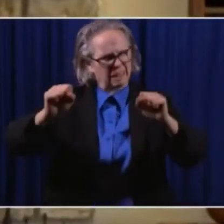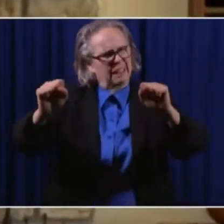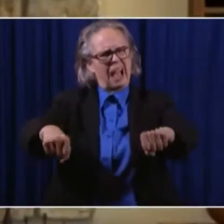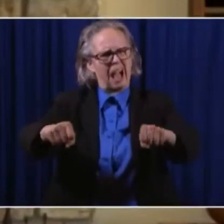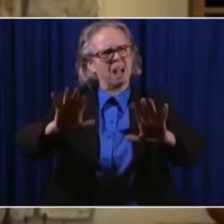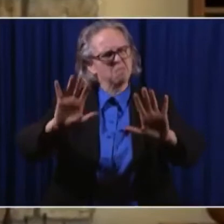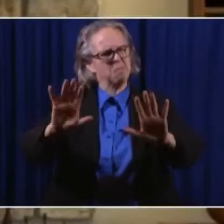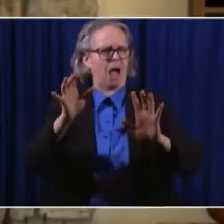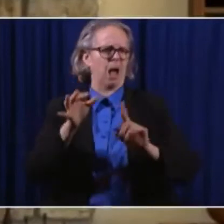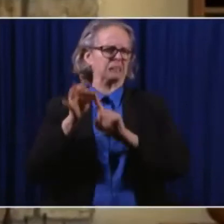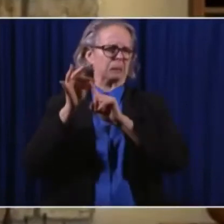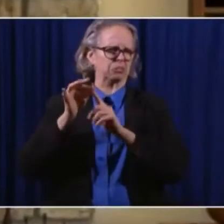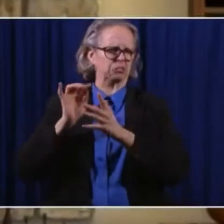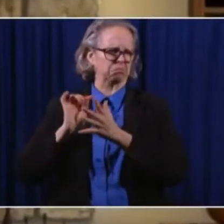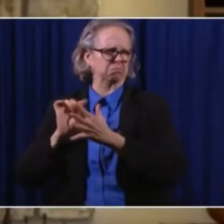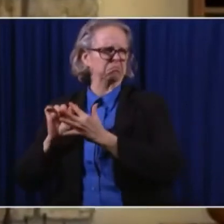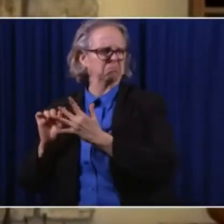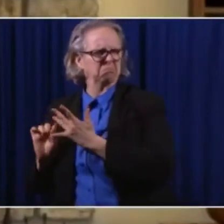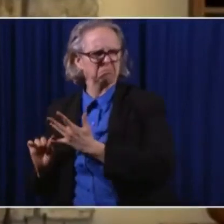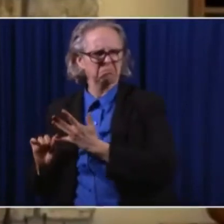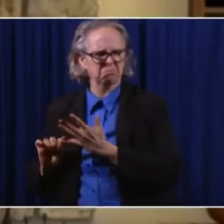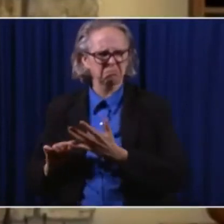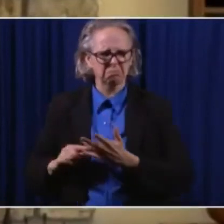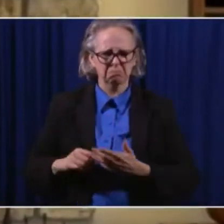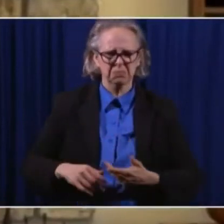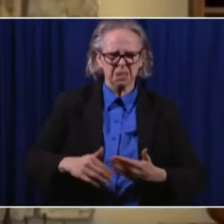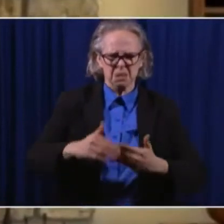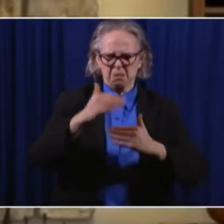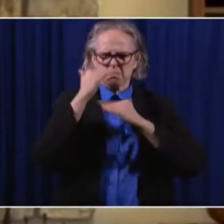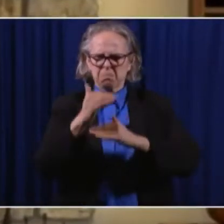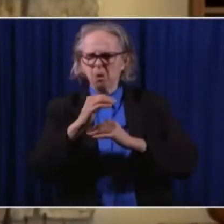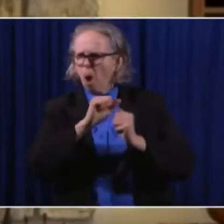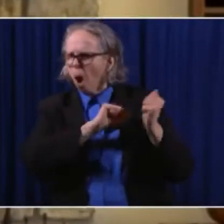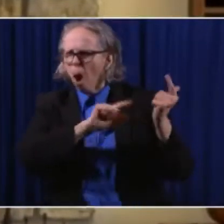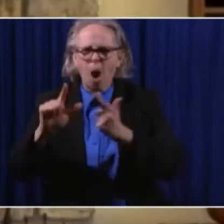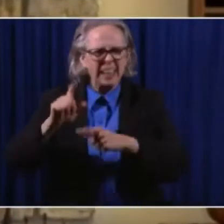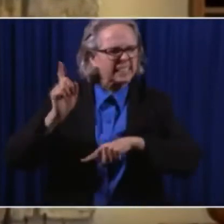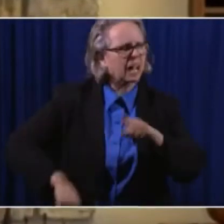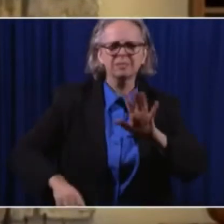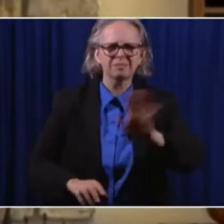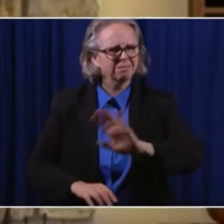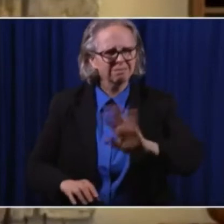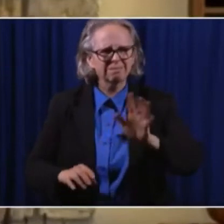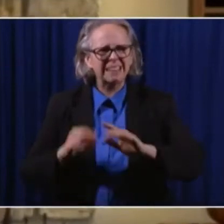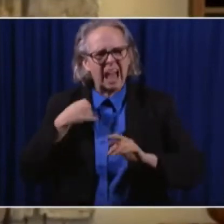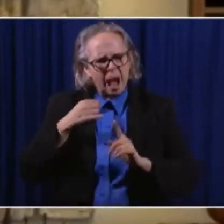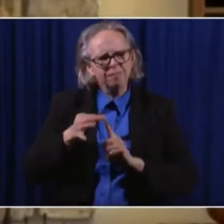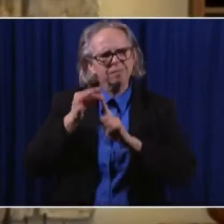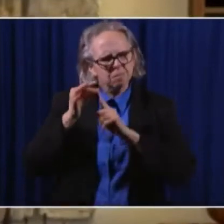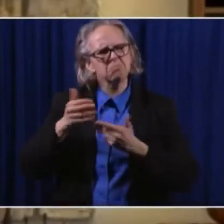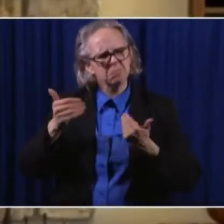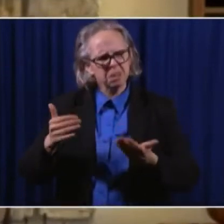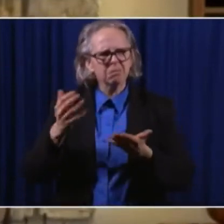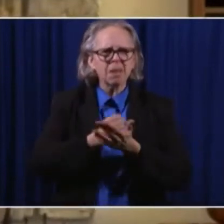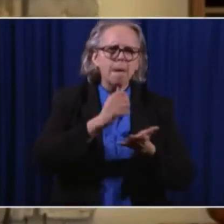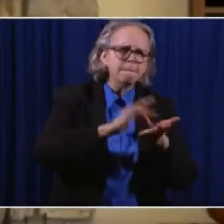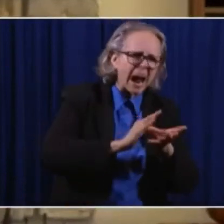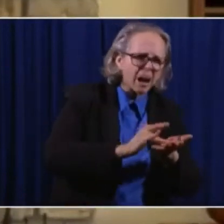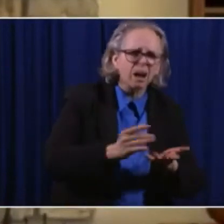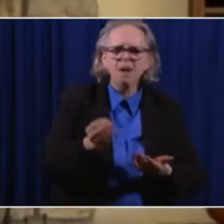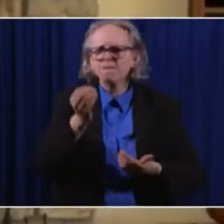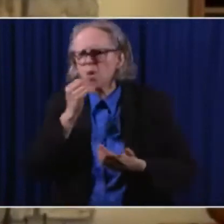from going to a hospital, obviously, or seeing a doctor or getting help or treatment for medical or mental health condition. So just kind of